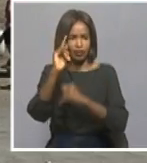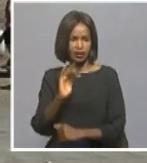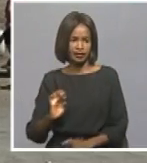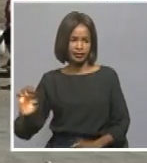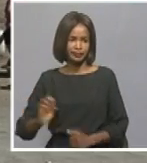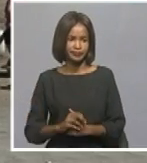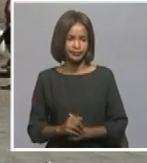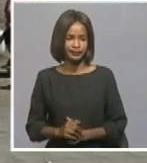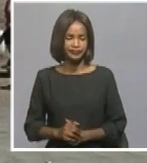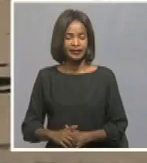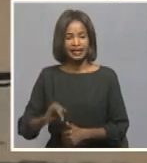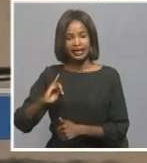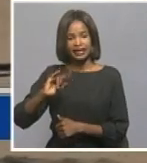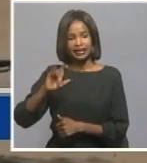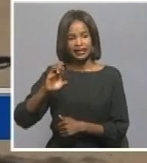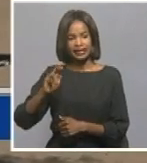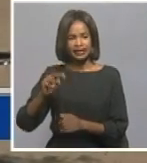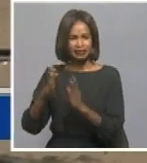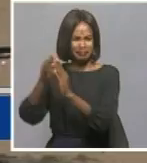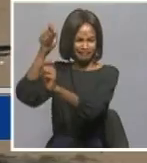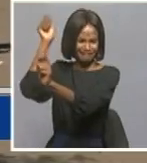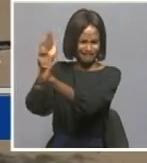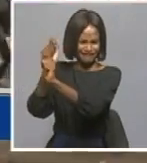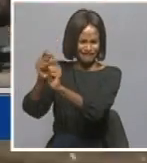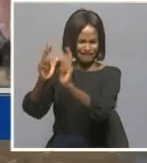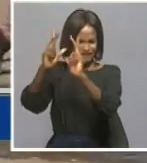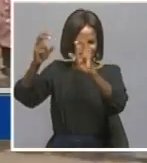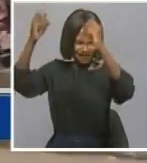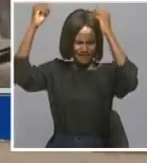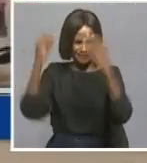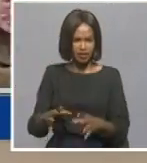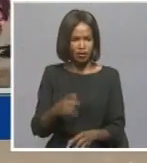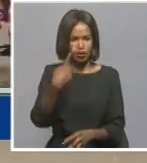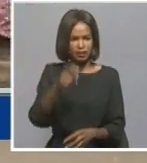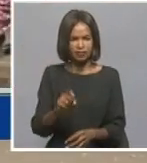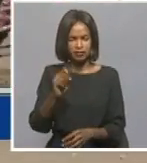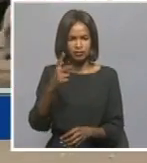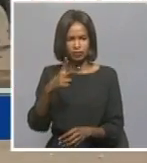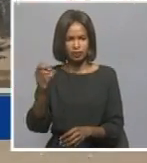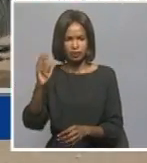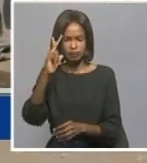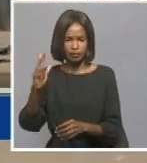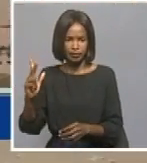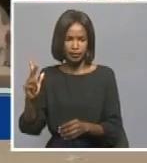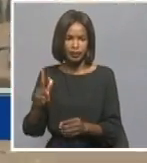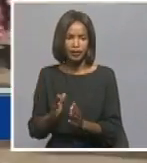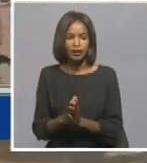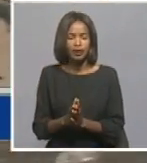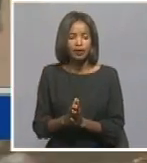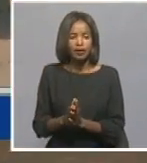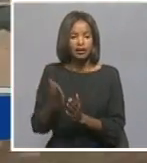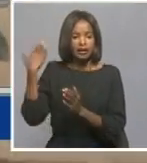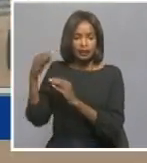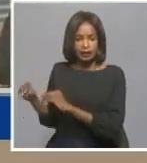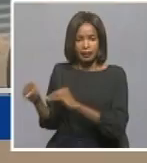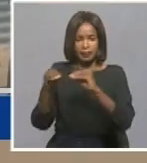This is Eleni, the largest informal settlement in the region, home to nearly 1,200 migrants awaiting formal